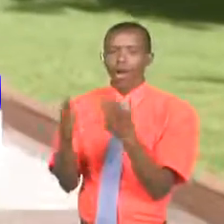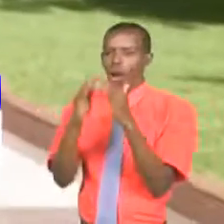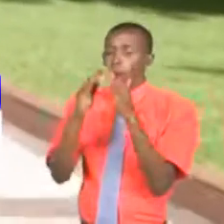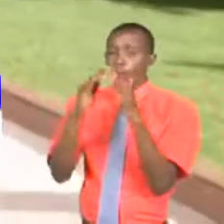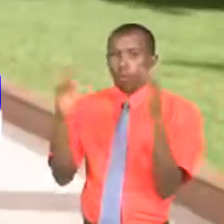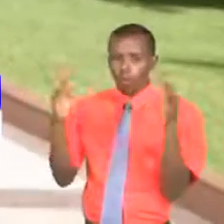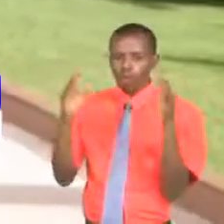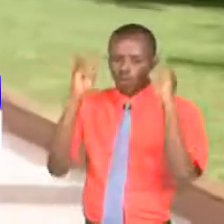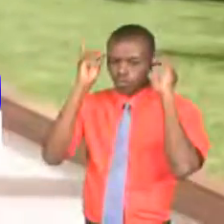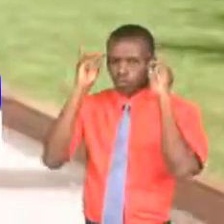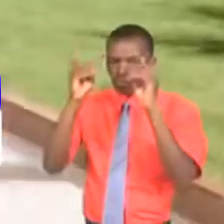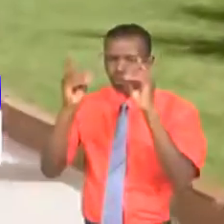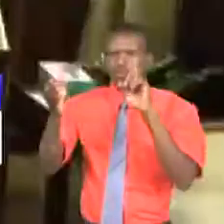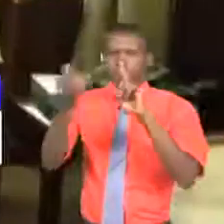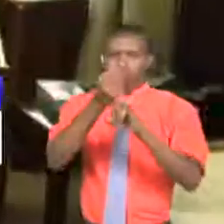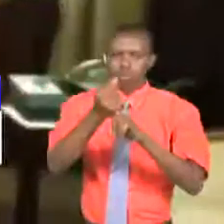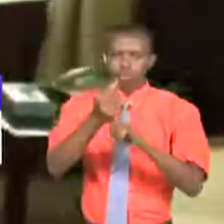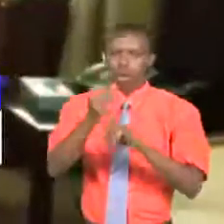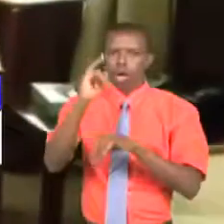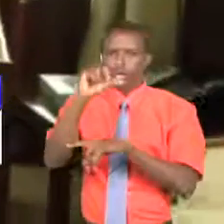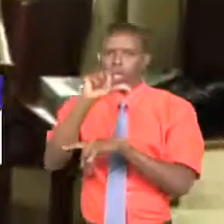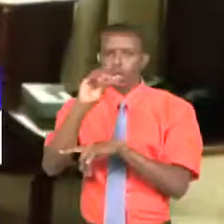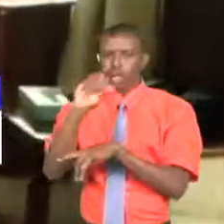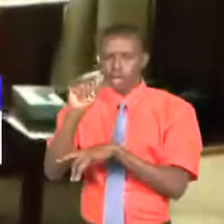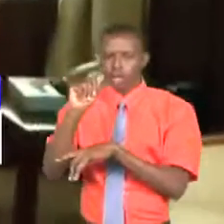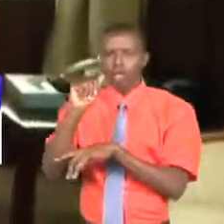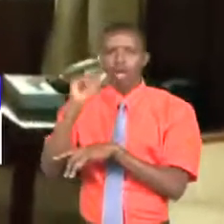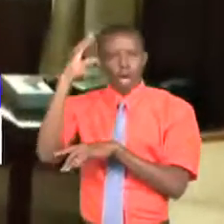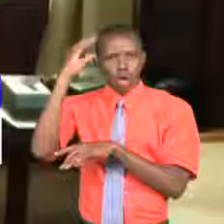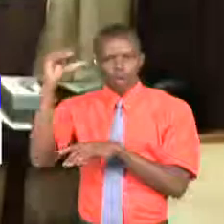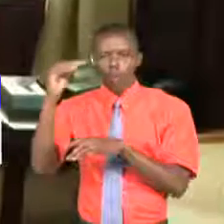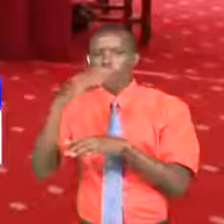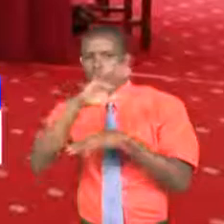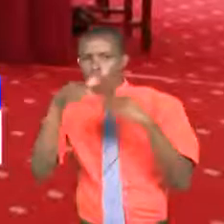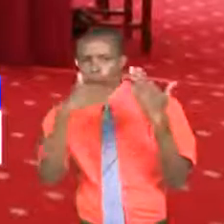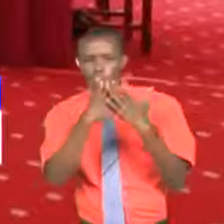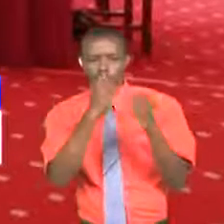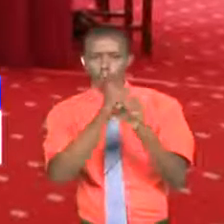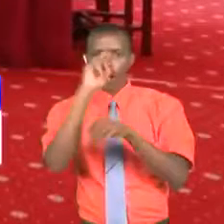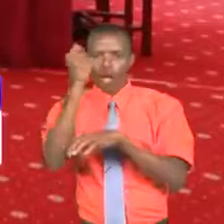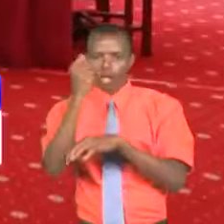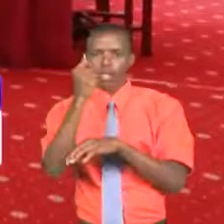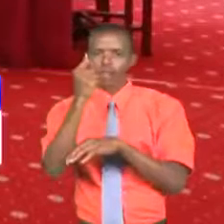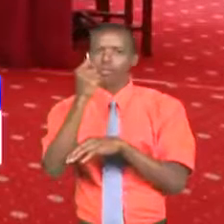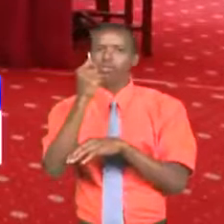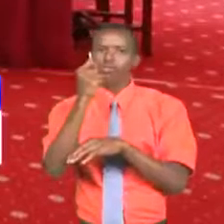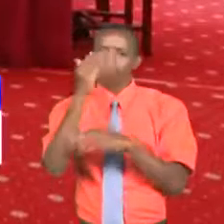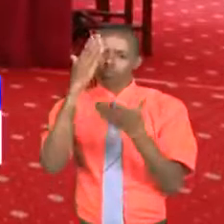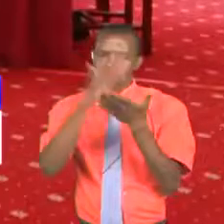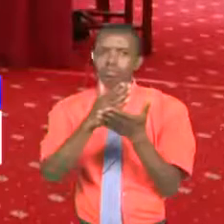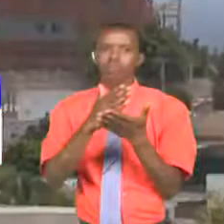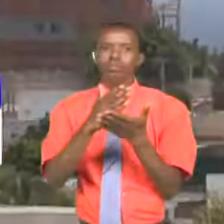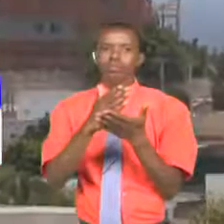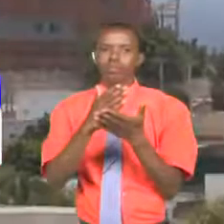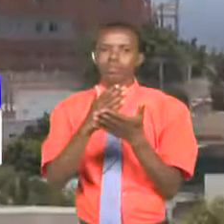so, that the decision made by the federal government of Somalia to sever all diplomatic ties with Kenya was totally uncalled for due to